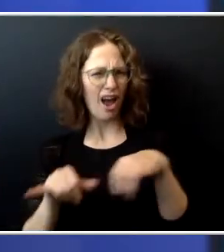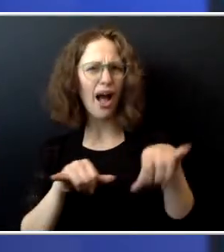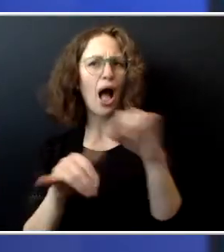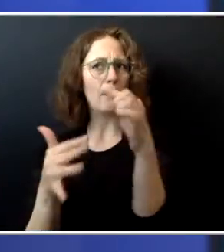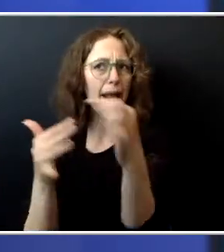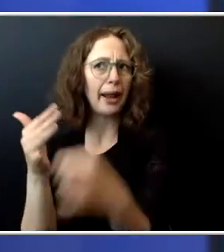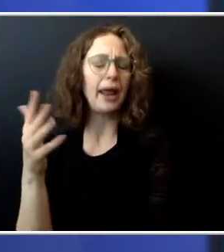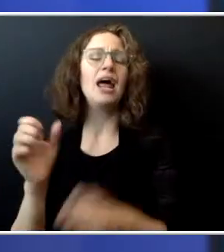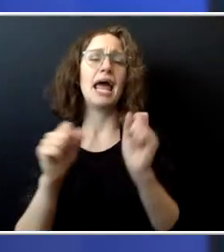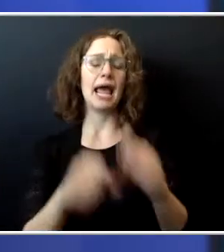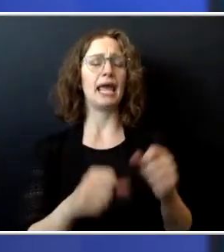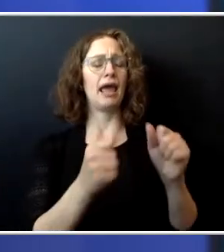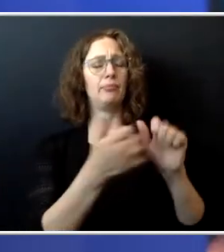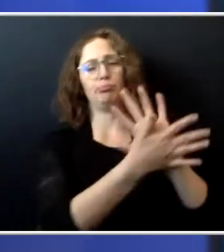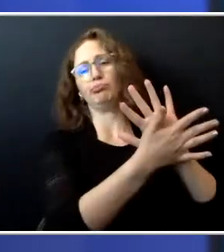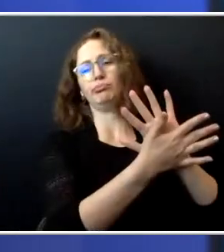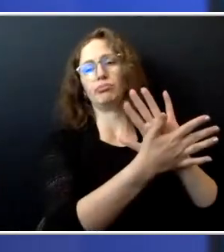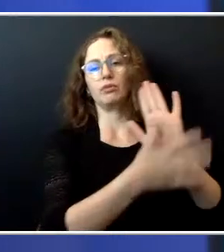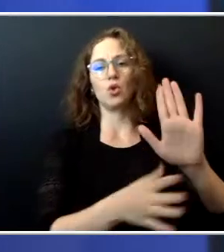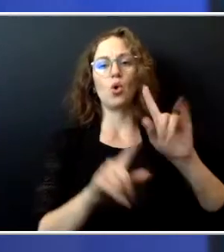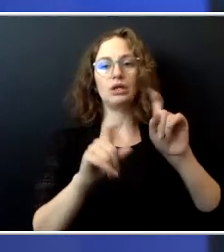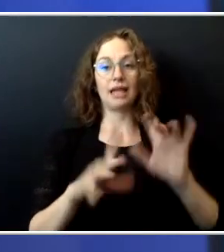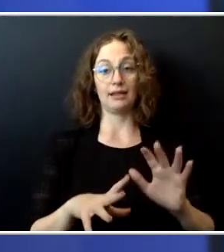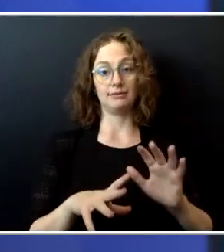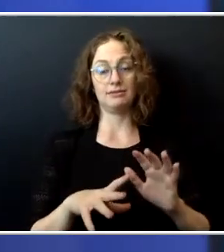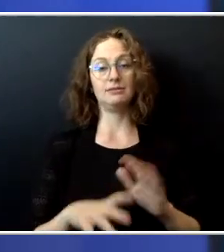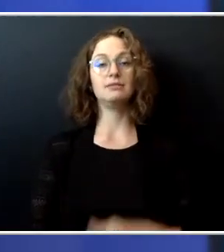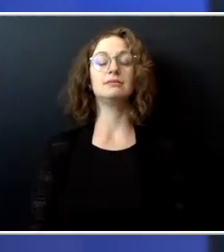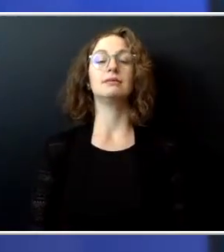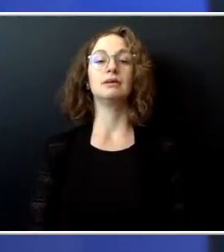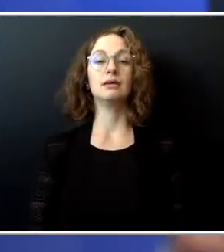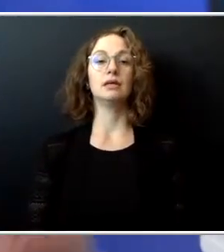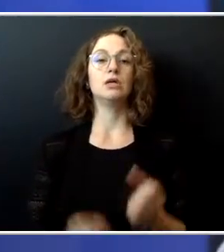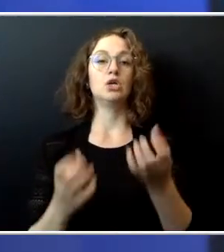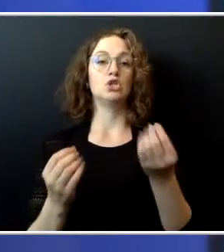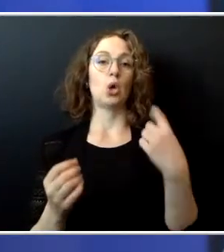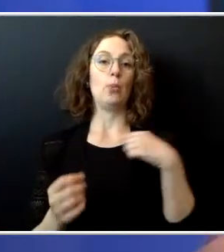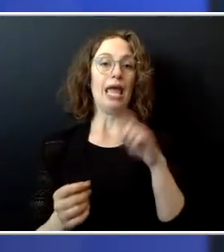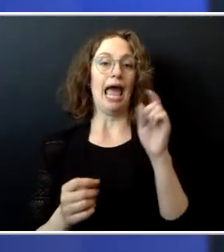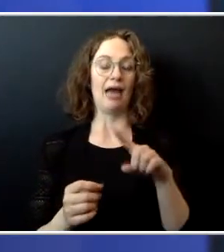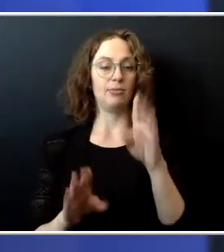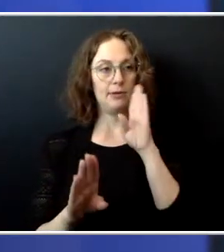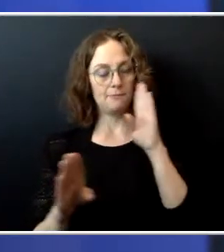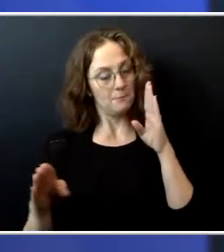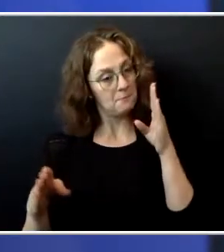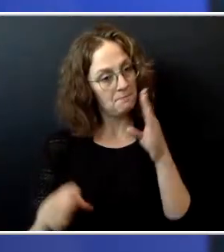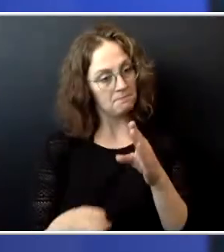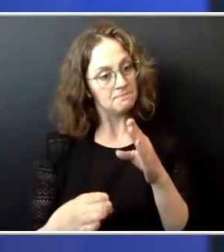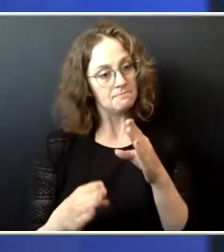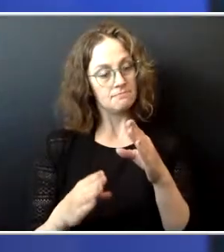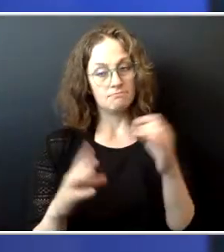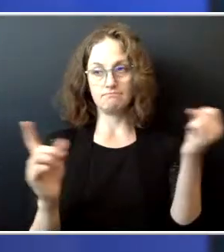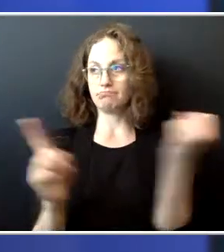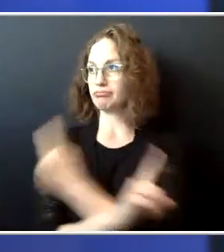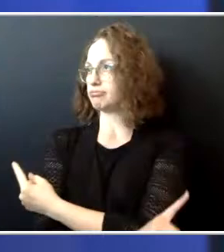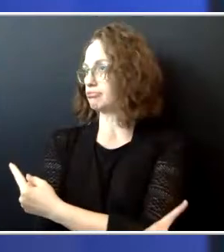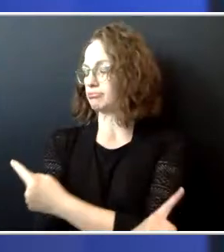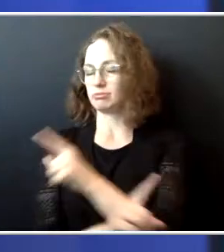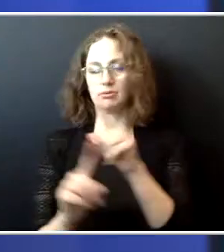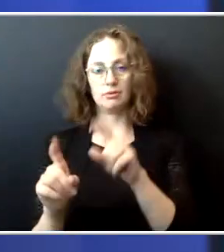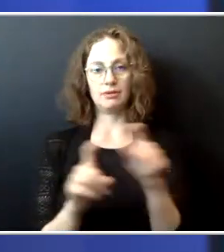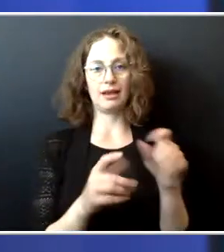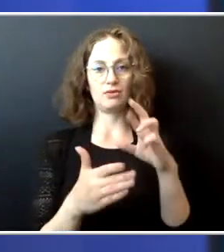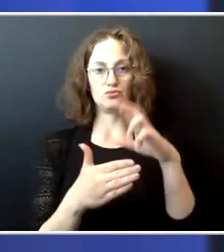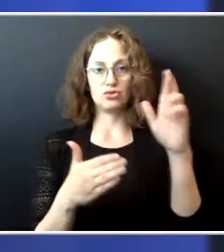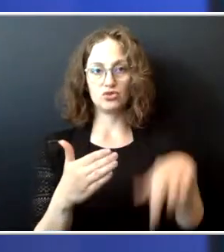be set. You need to be fixed on very drastic abnormal 2 out of 3, and for each test, you needed to have repeatedly